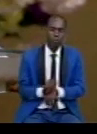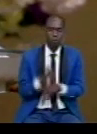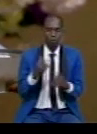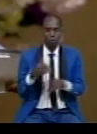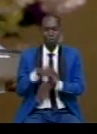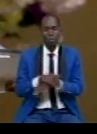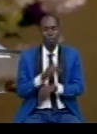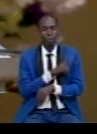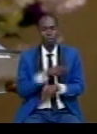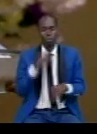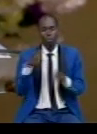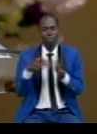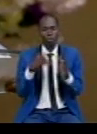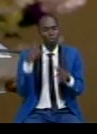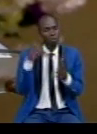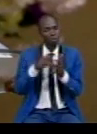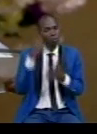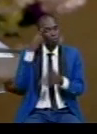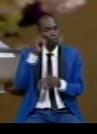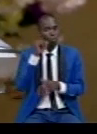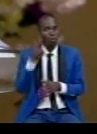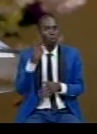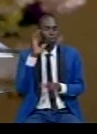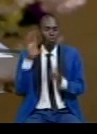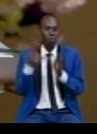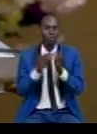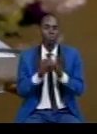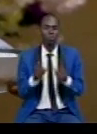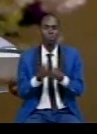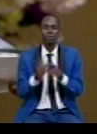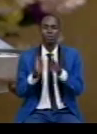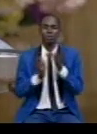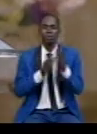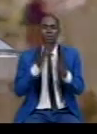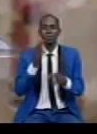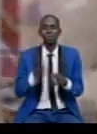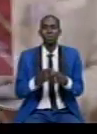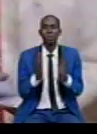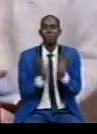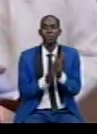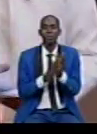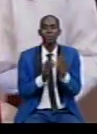do your own. Another testifier. Praise the Lord.